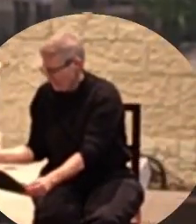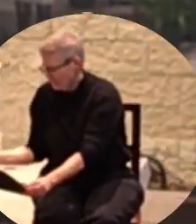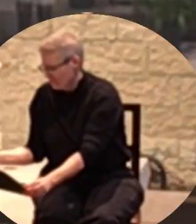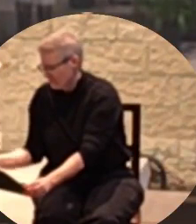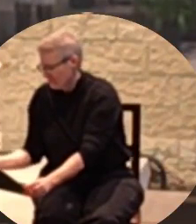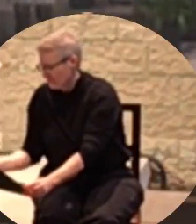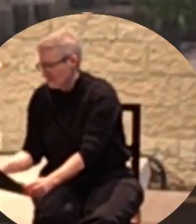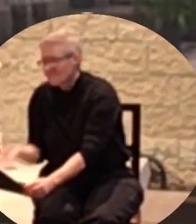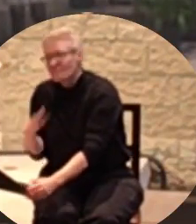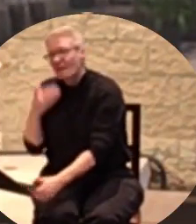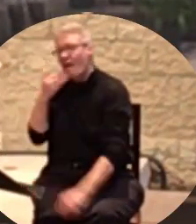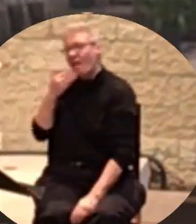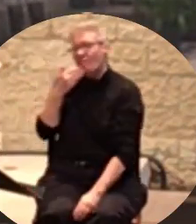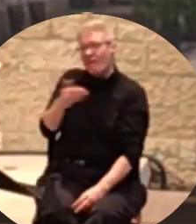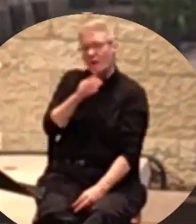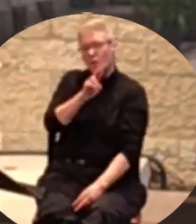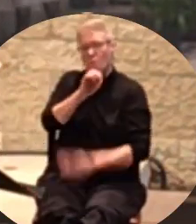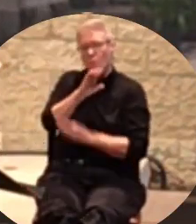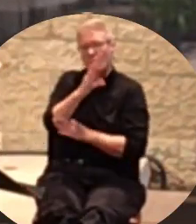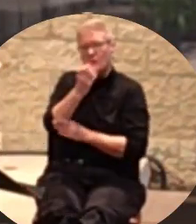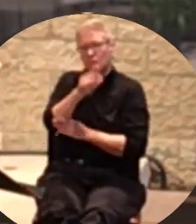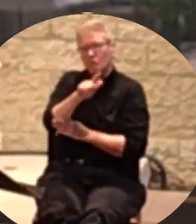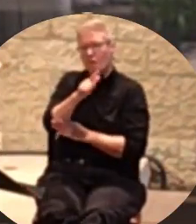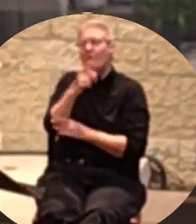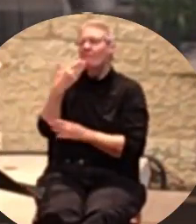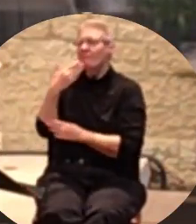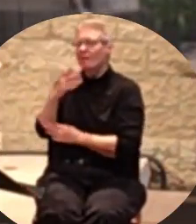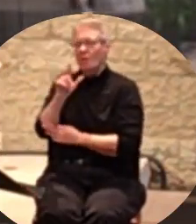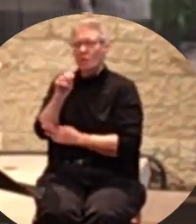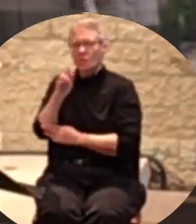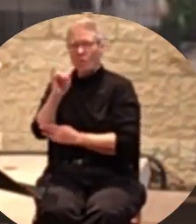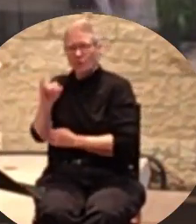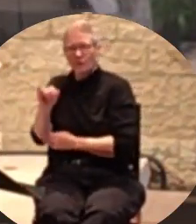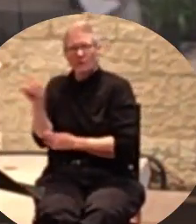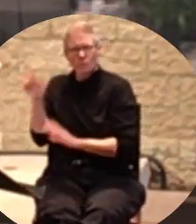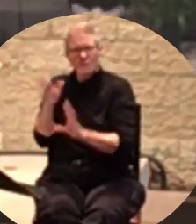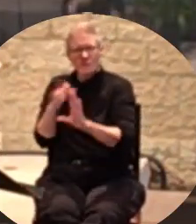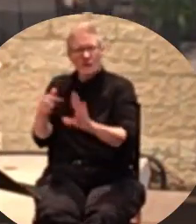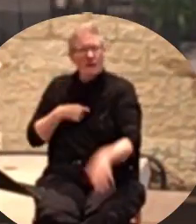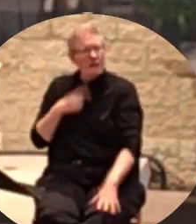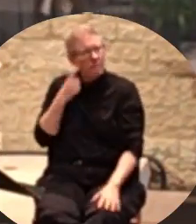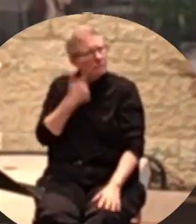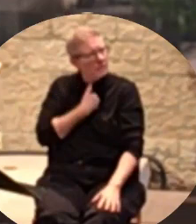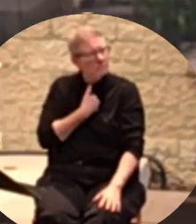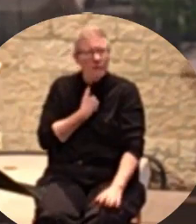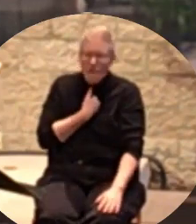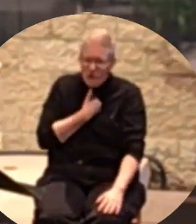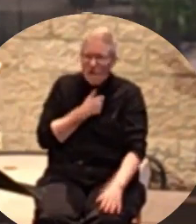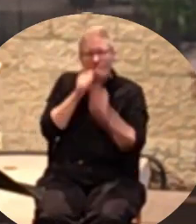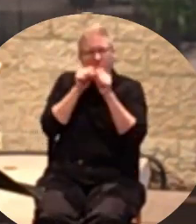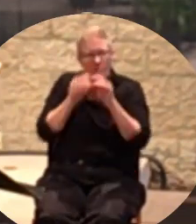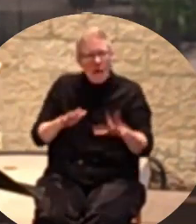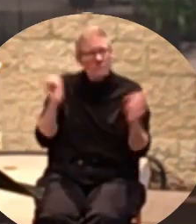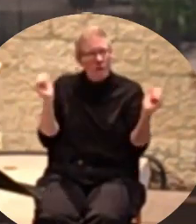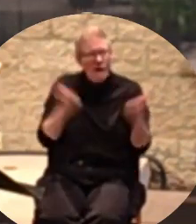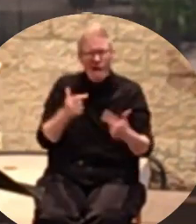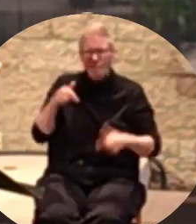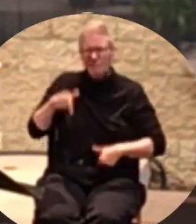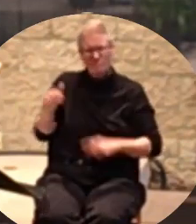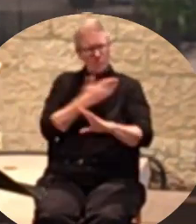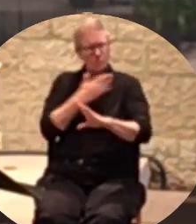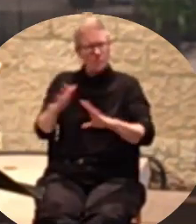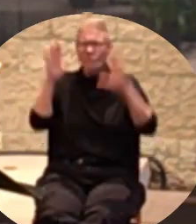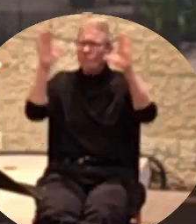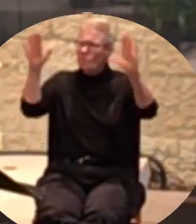Thank you, Rachel. Thank you, Lori. As you were singing that, I was thinking, aren't we blessed? We are so blessed, not only for this wonderful music, but we're